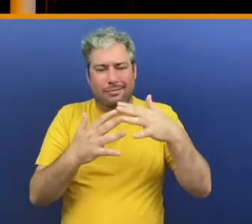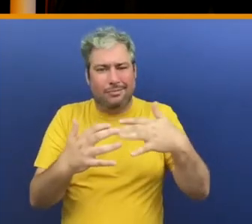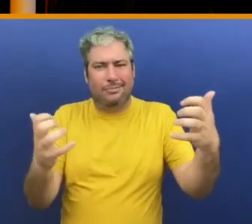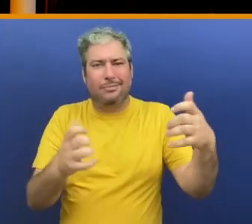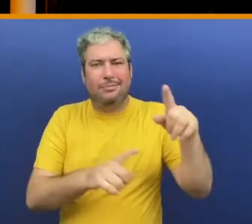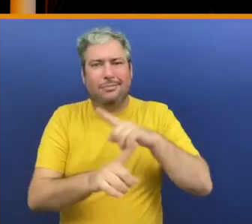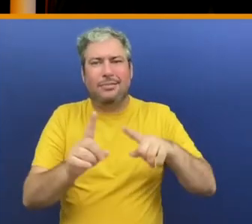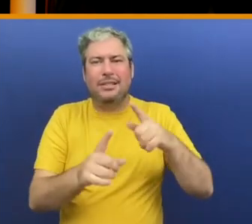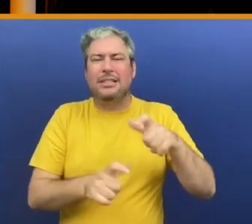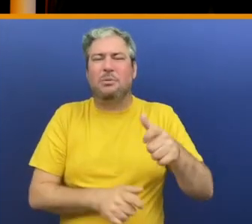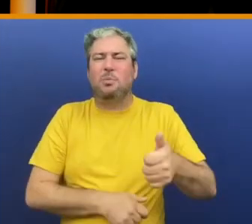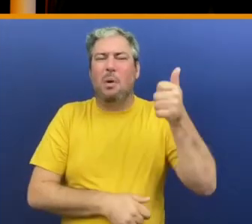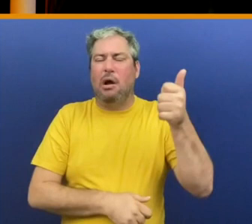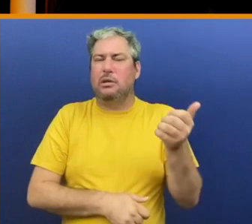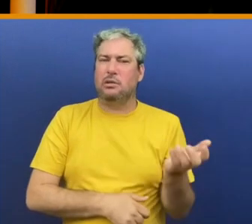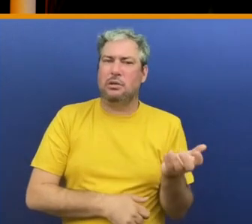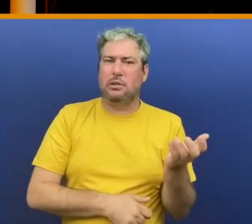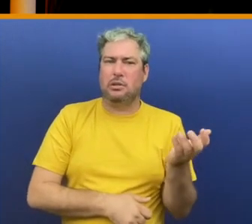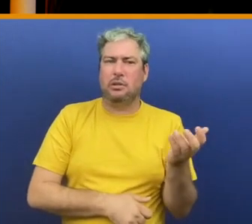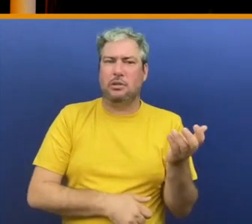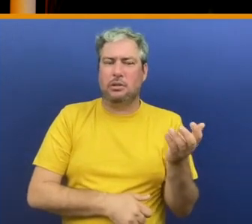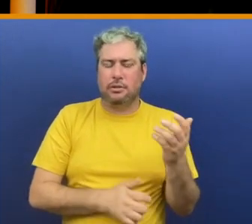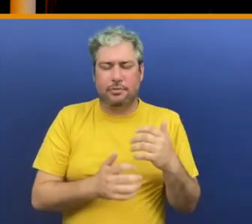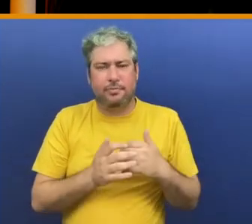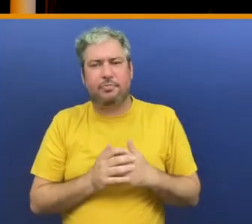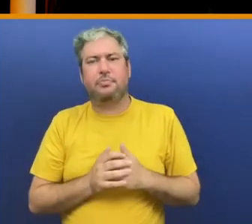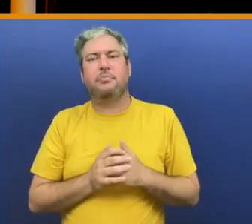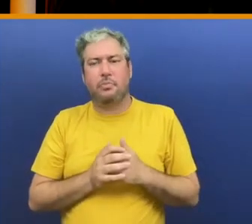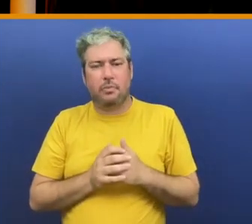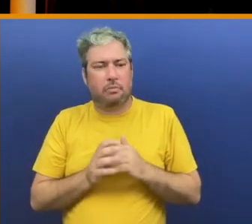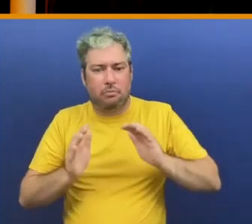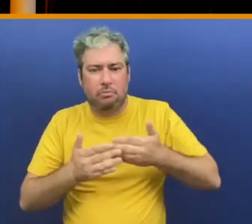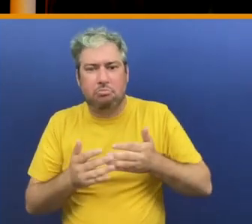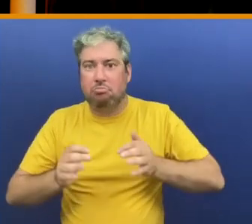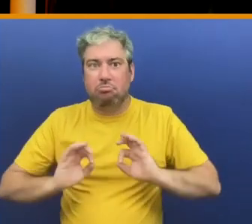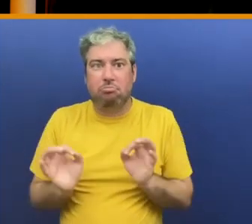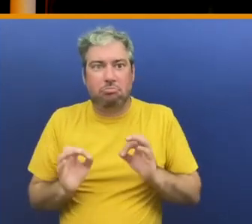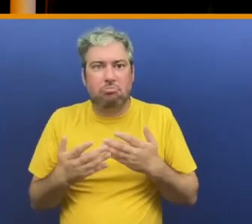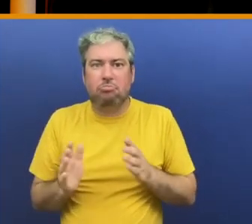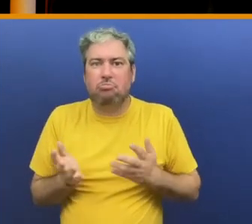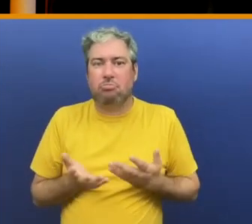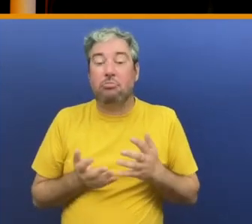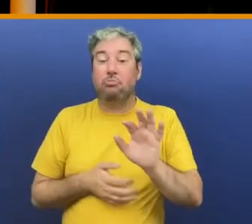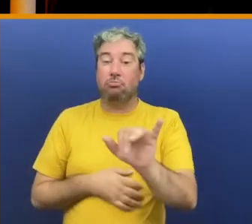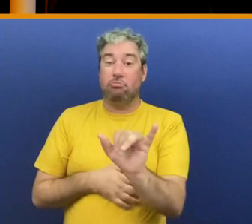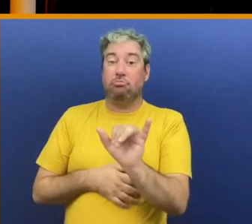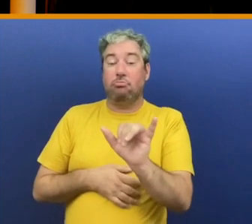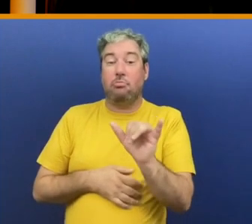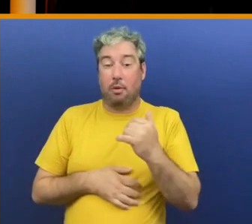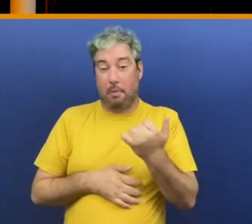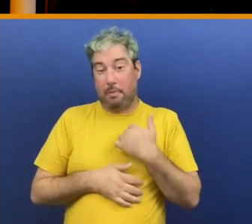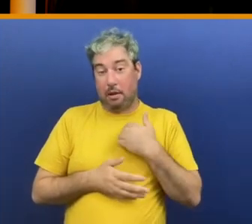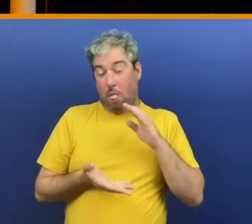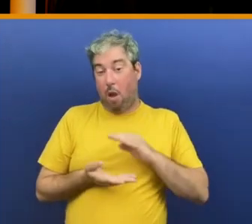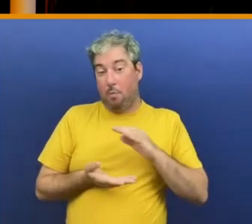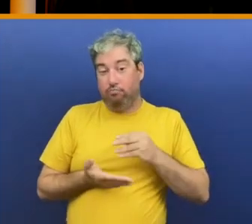closed rooms. Yes, we may have lower prices, and yes, we should have lower prices for some